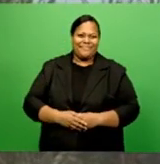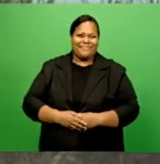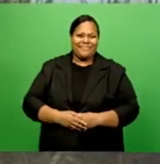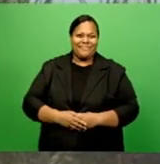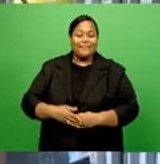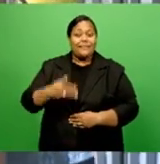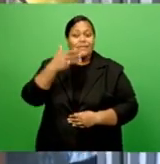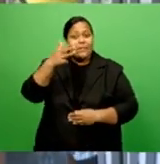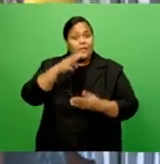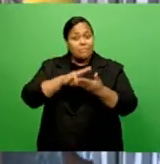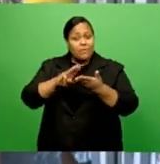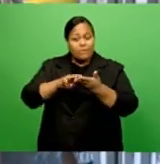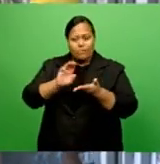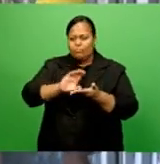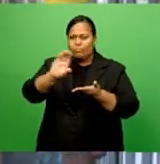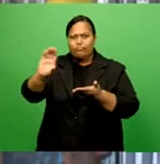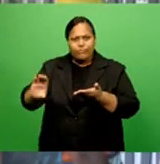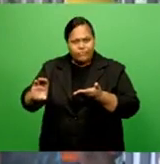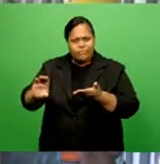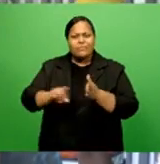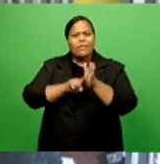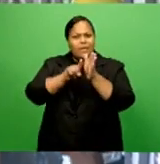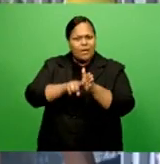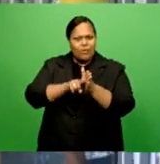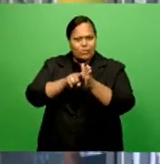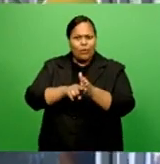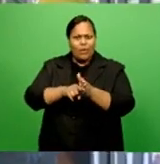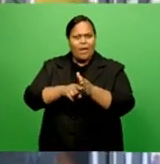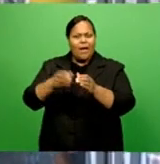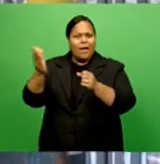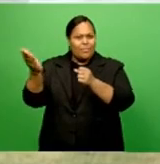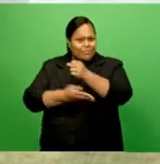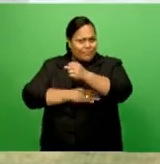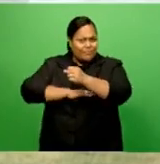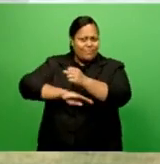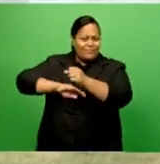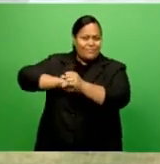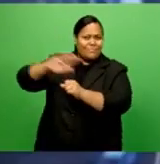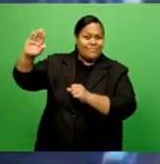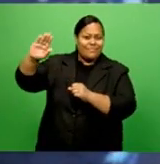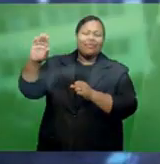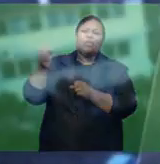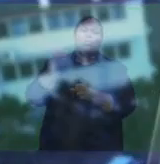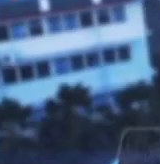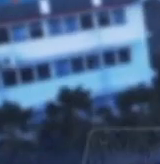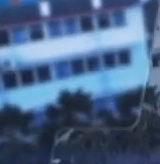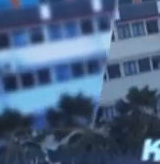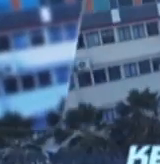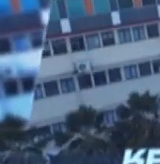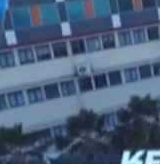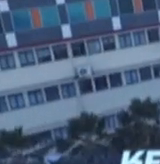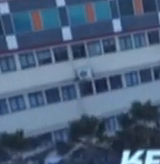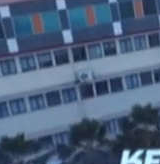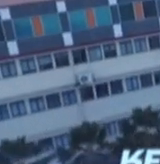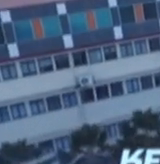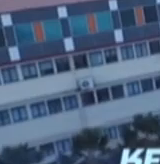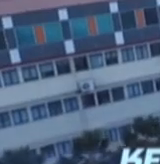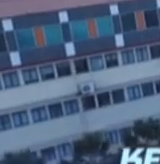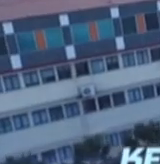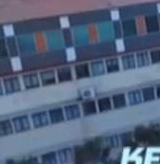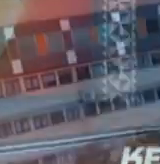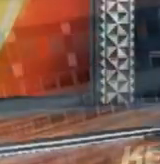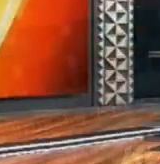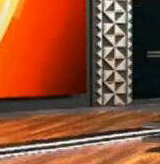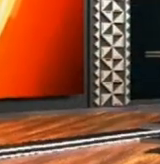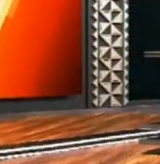And $9 million invested in Lotoka mill upgrade. From the studios of FBC Suva,